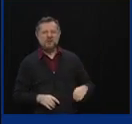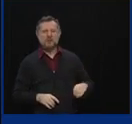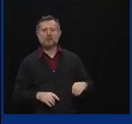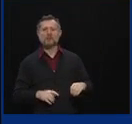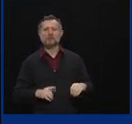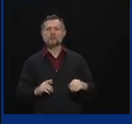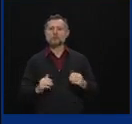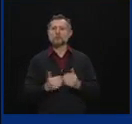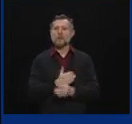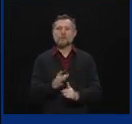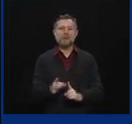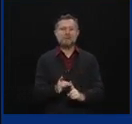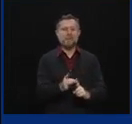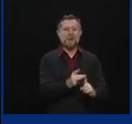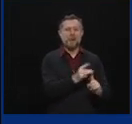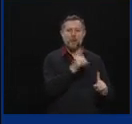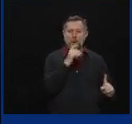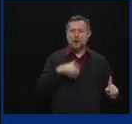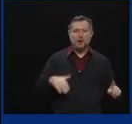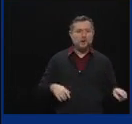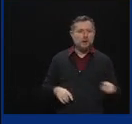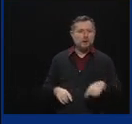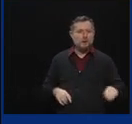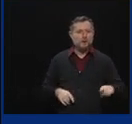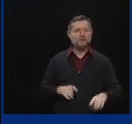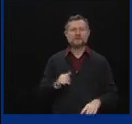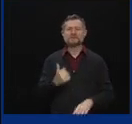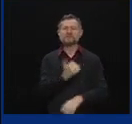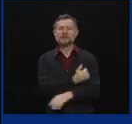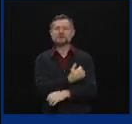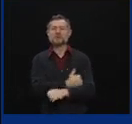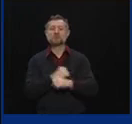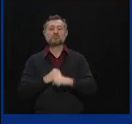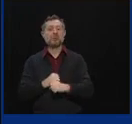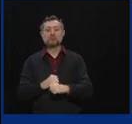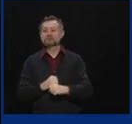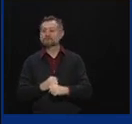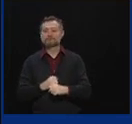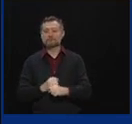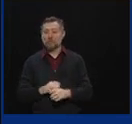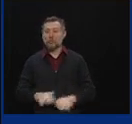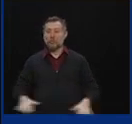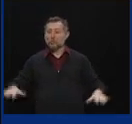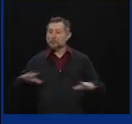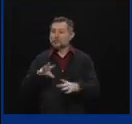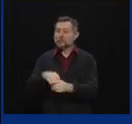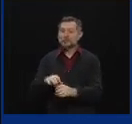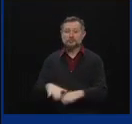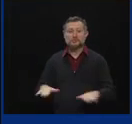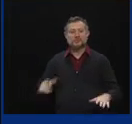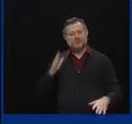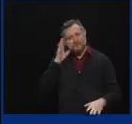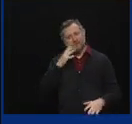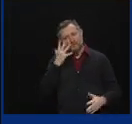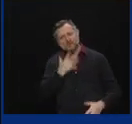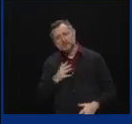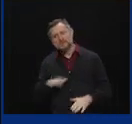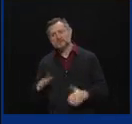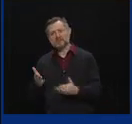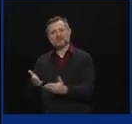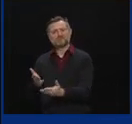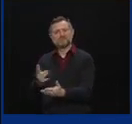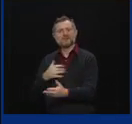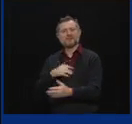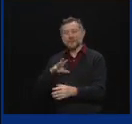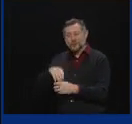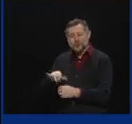cases. Vaccination protects everyone, including children, and we know that there are unfortunately children right now, including infants in